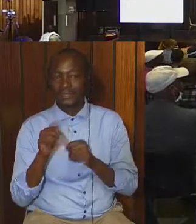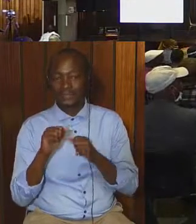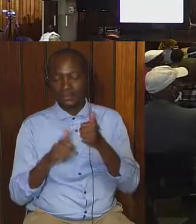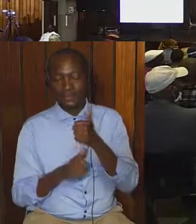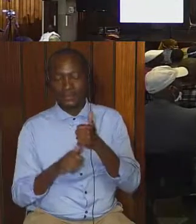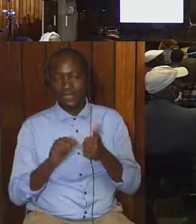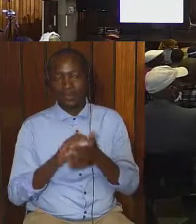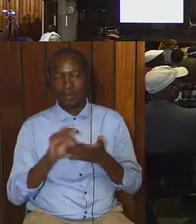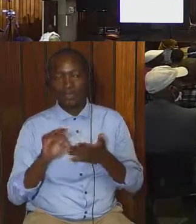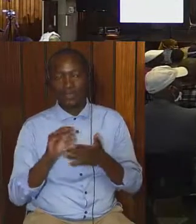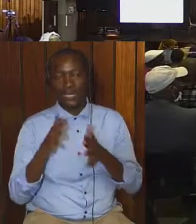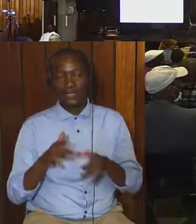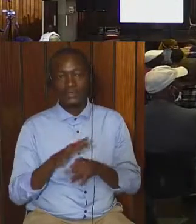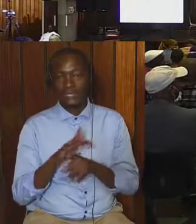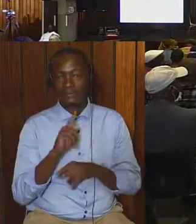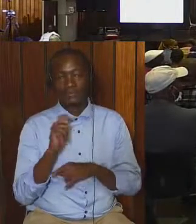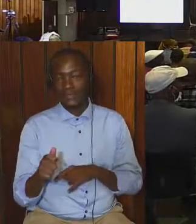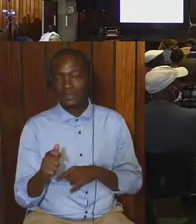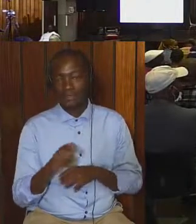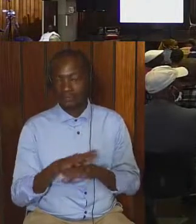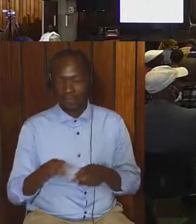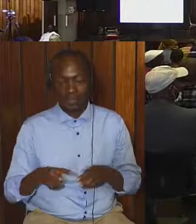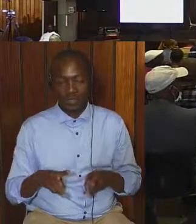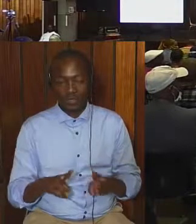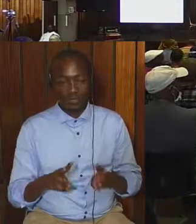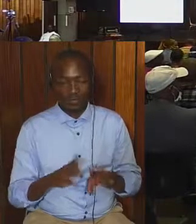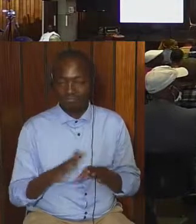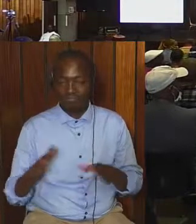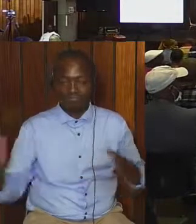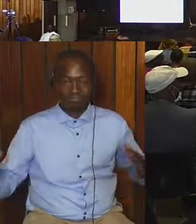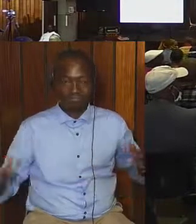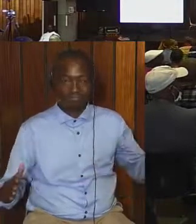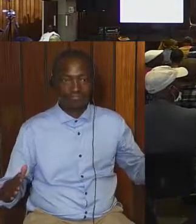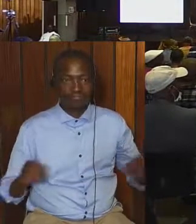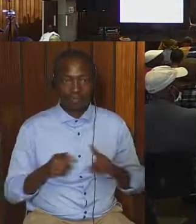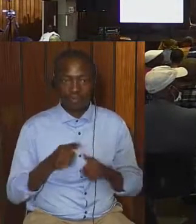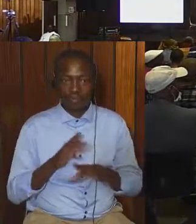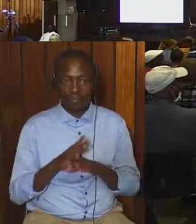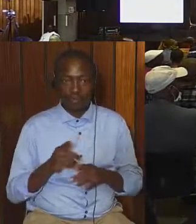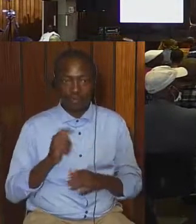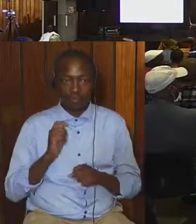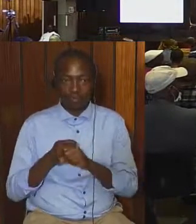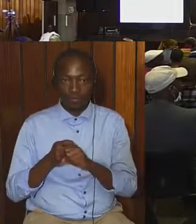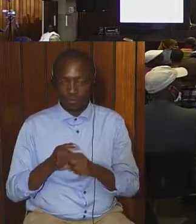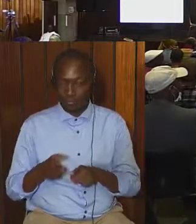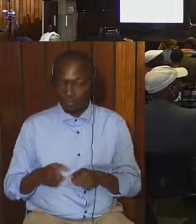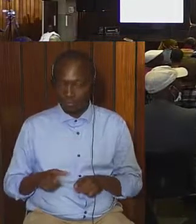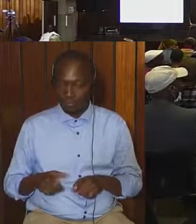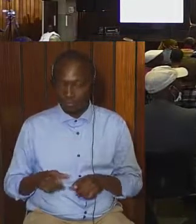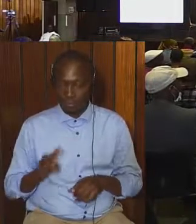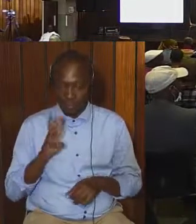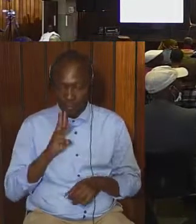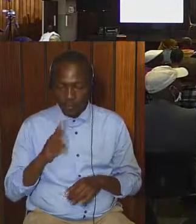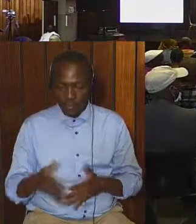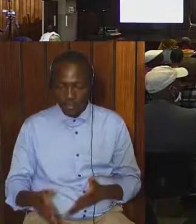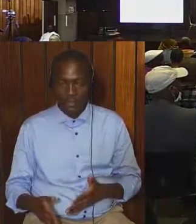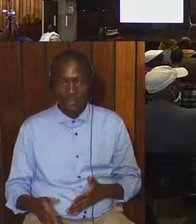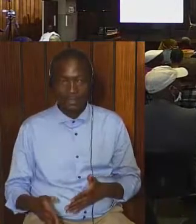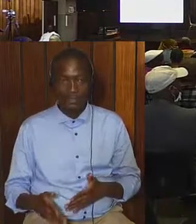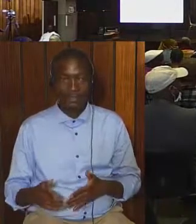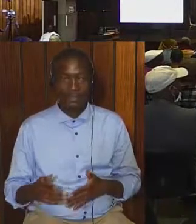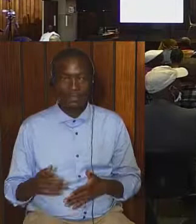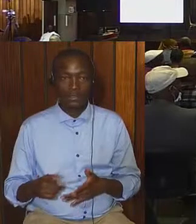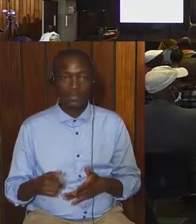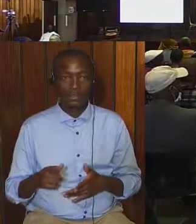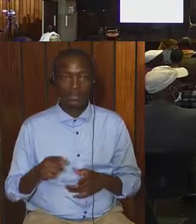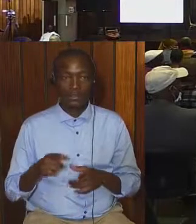pateliwa. Contractor o tlogeletse ditsela di sa bracketiwa. Motho ha tswa ko mkhukhung ke metsi fana.